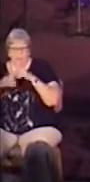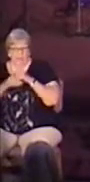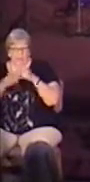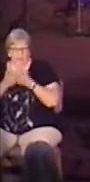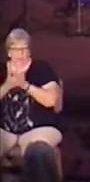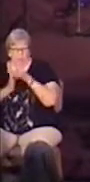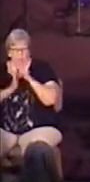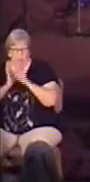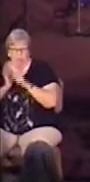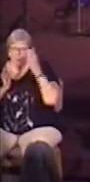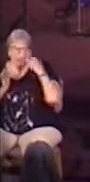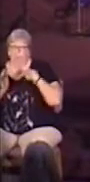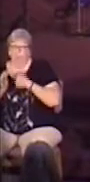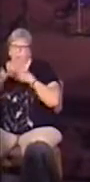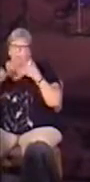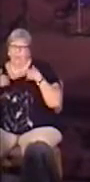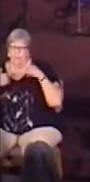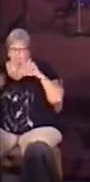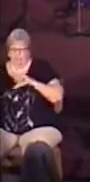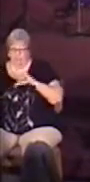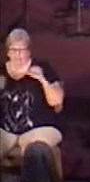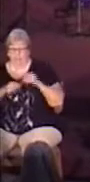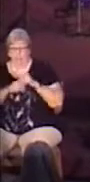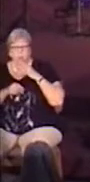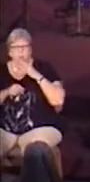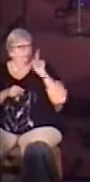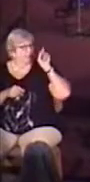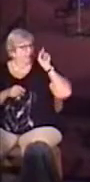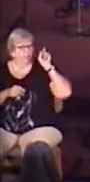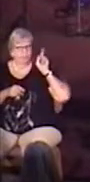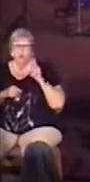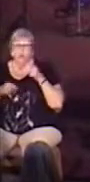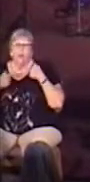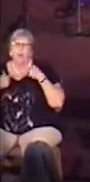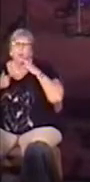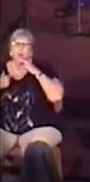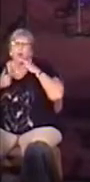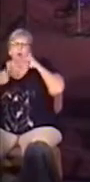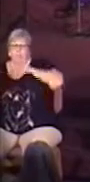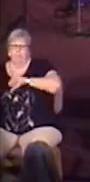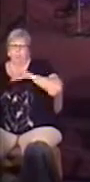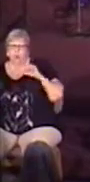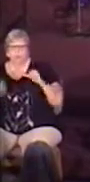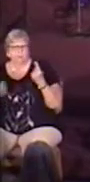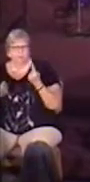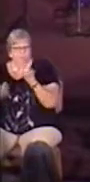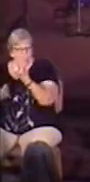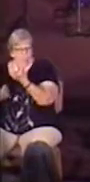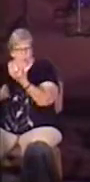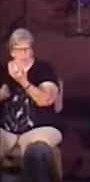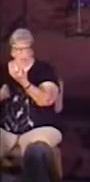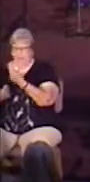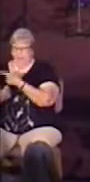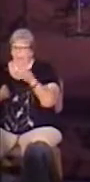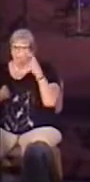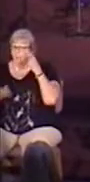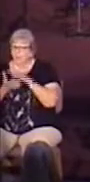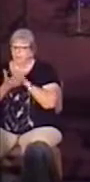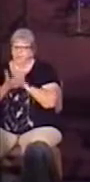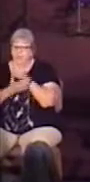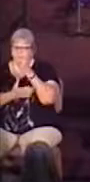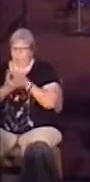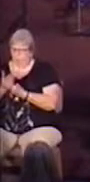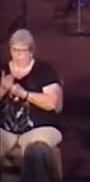Why we have a baptistry of water here in the back, you've got water immersion. But if there's only one, and you believe that both